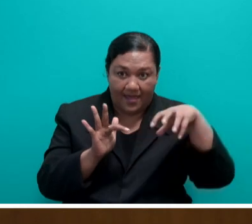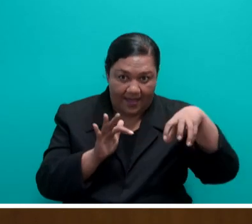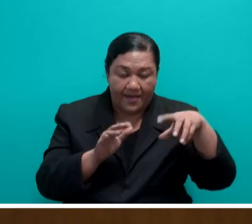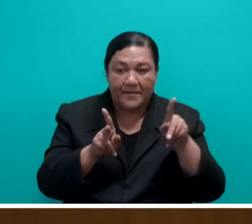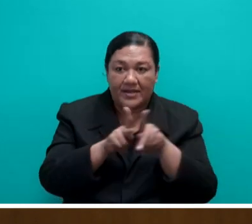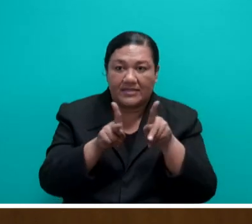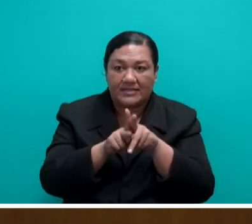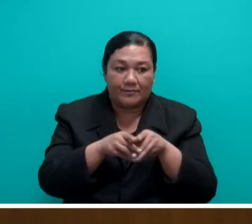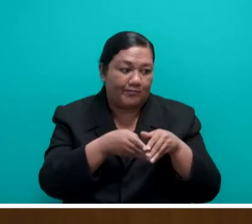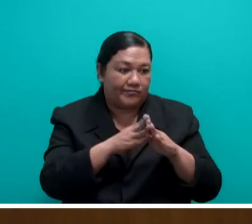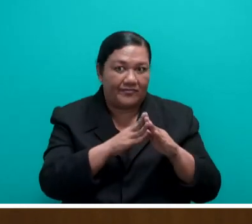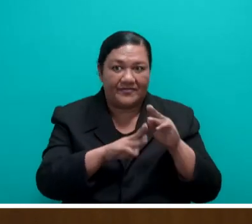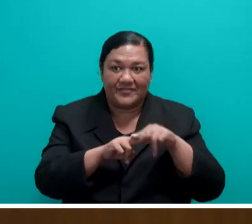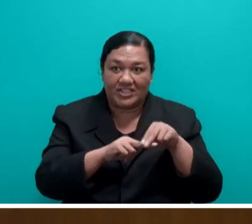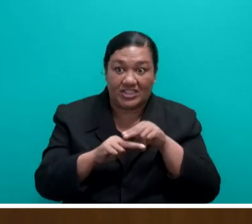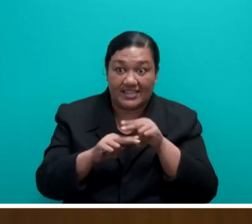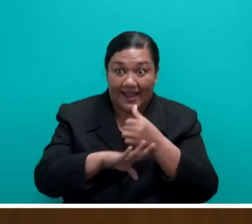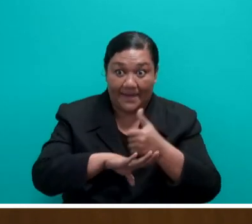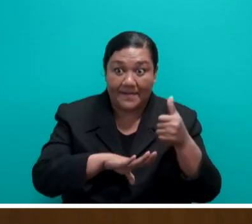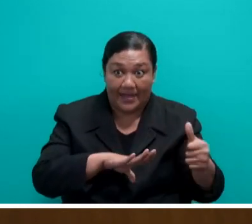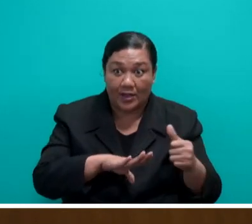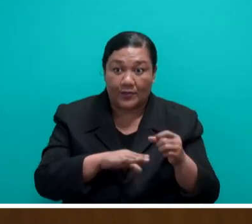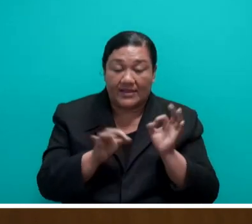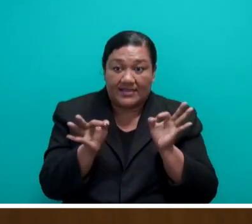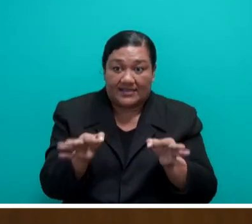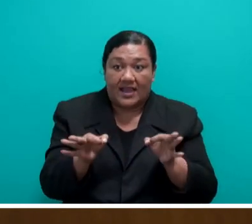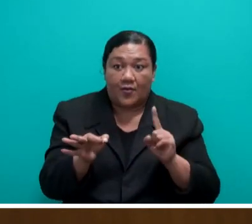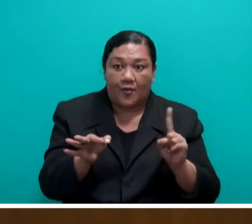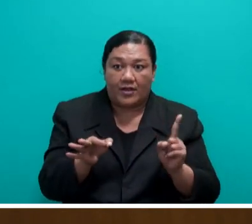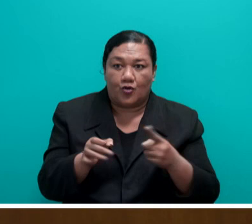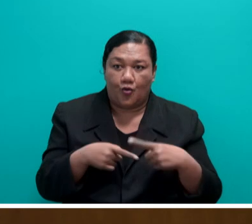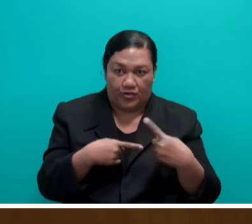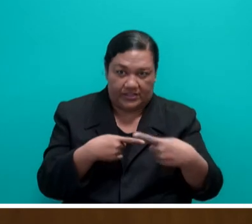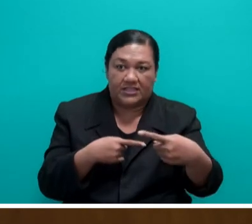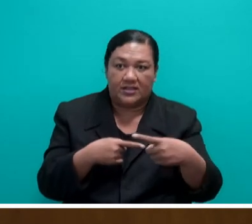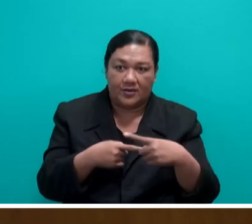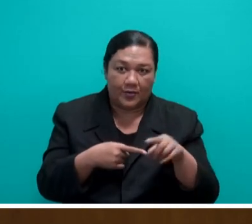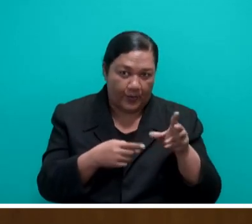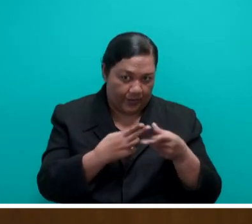government, and we have decided to continue with that.